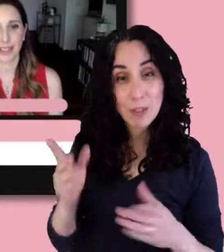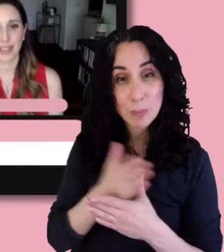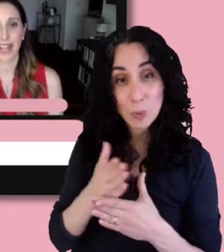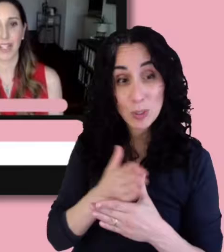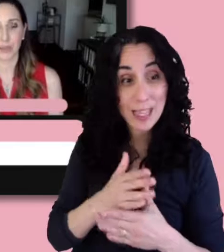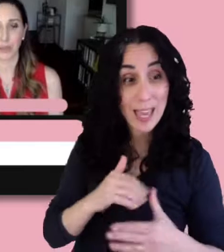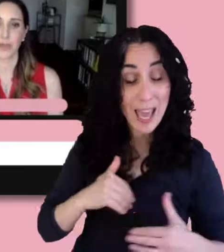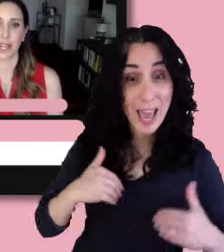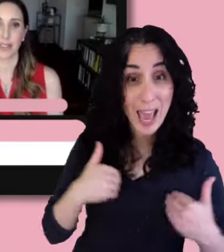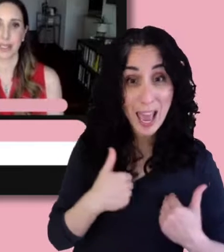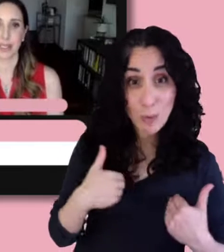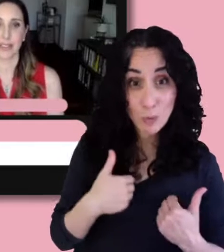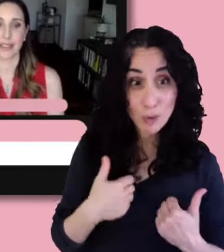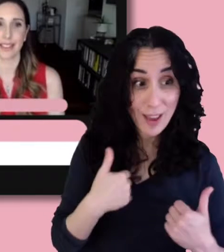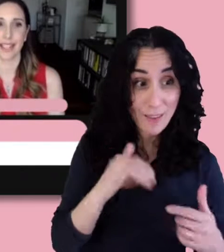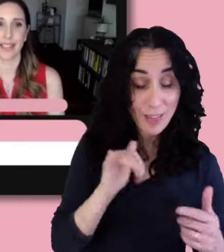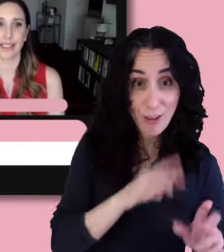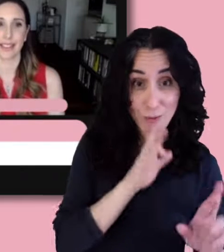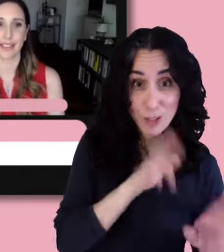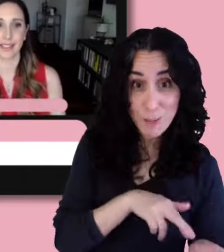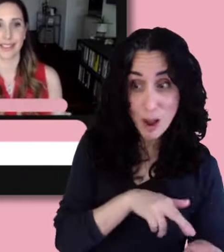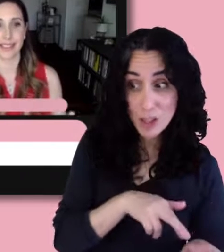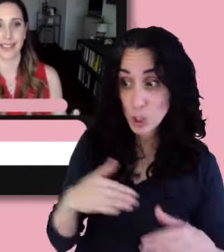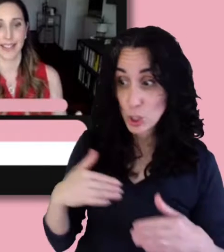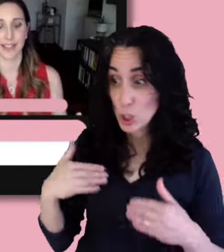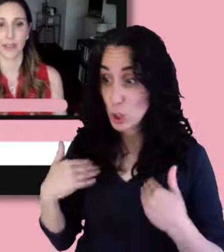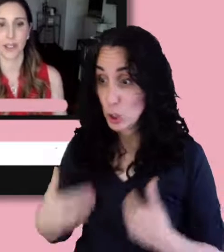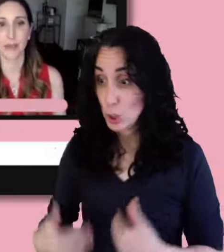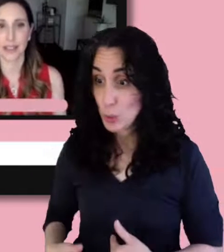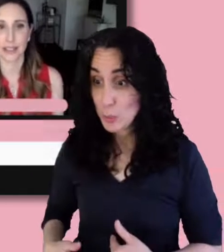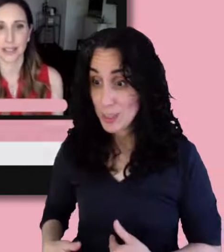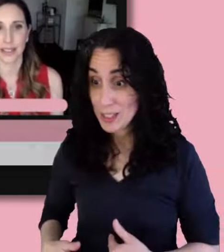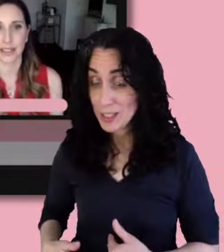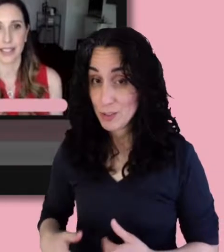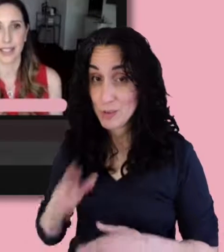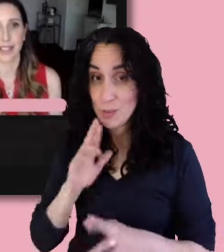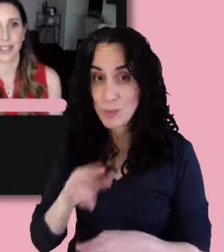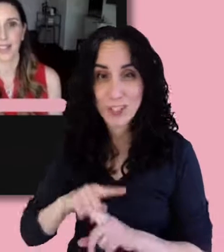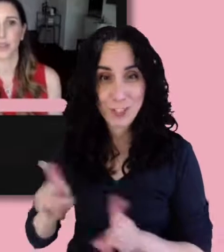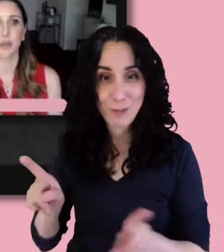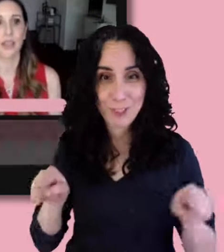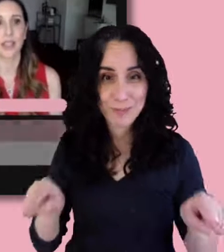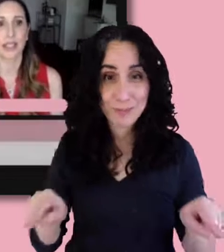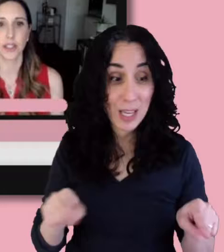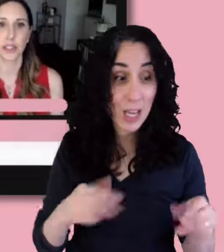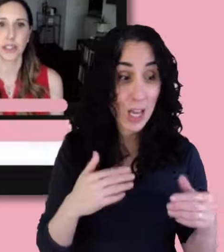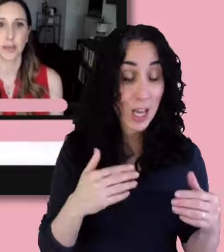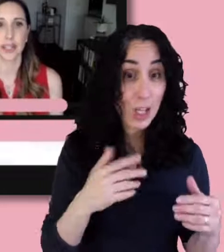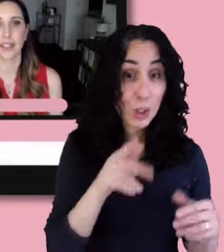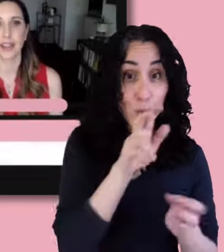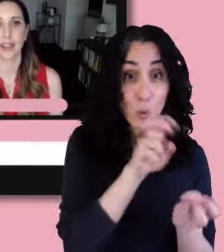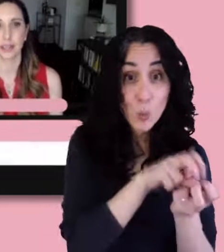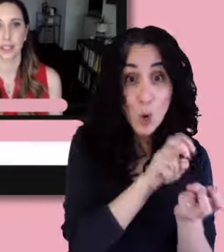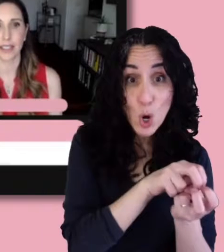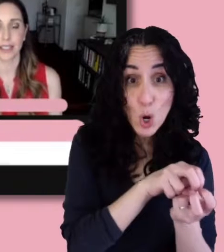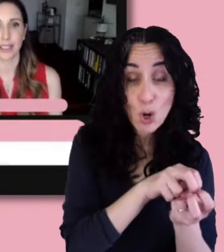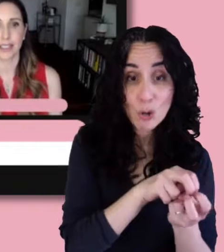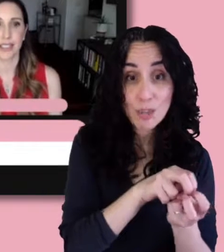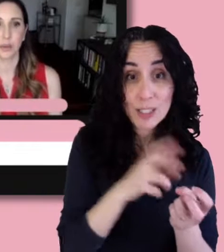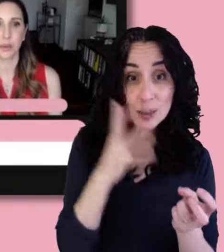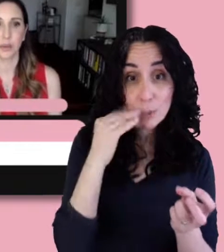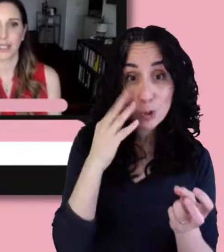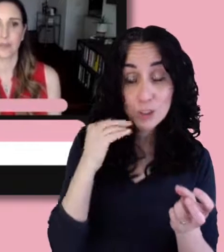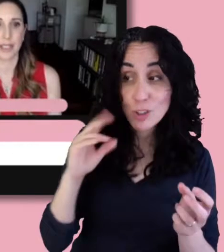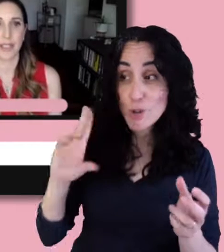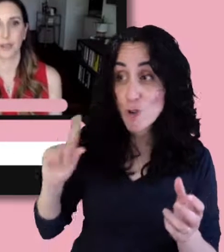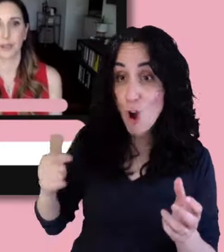between animals having this and humans is a squirrel can get chased by a dog, right? And it